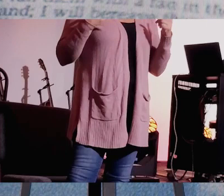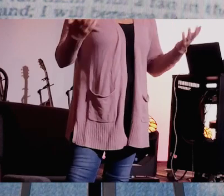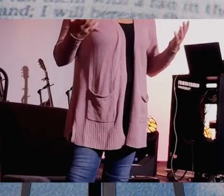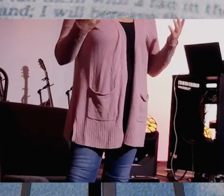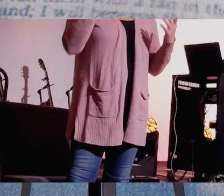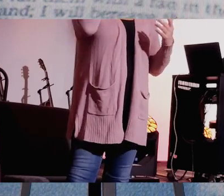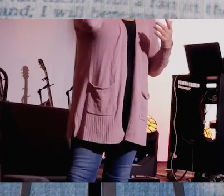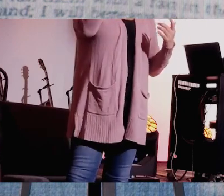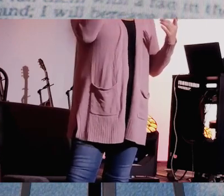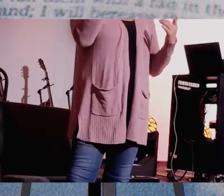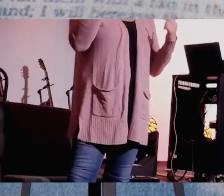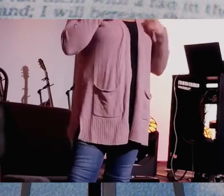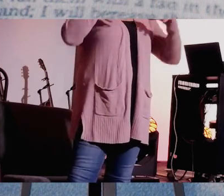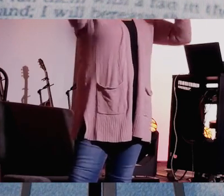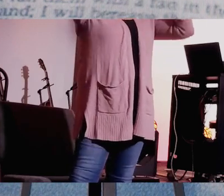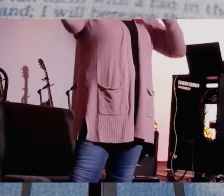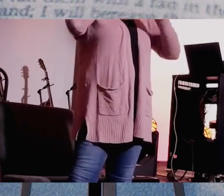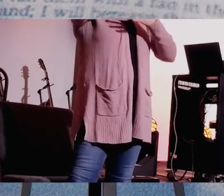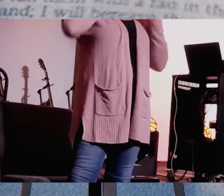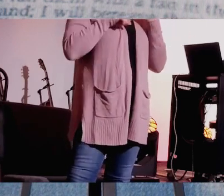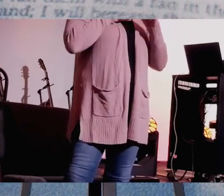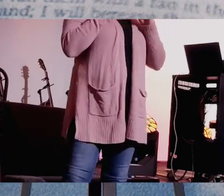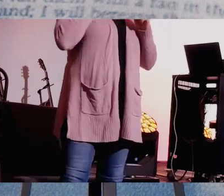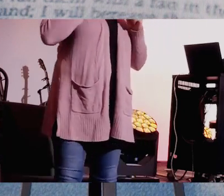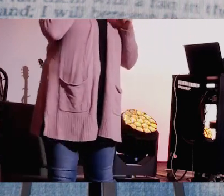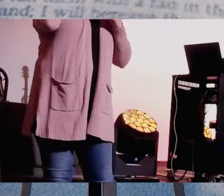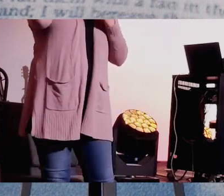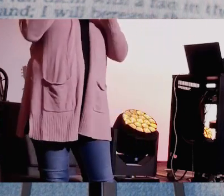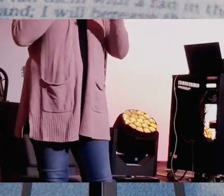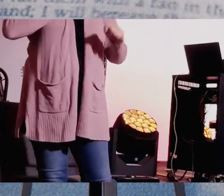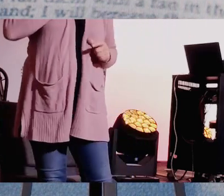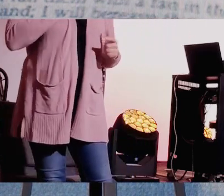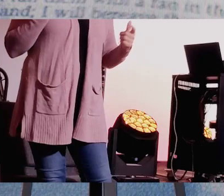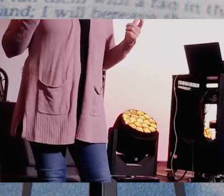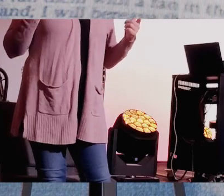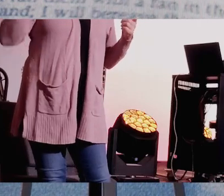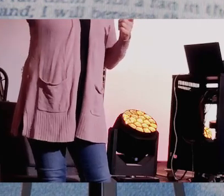Why am I expecting of this of them when I don't even expect that of myself?